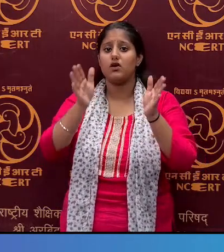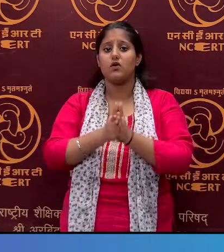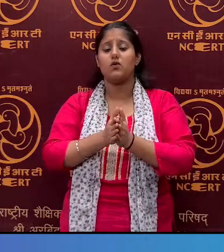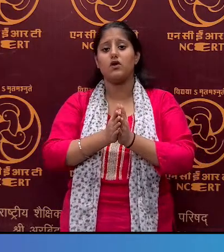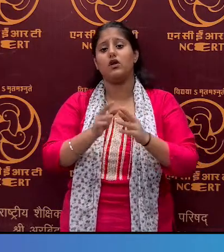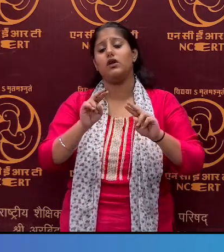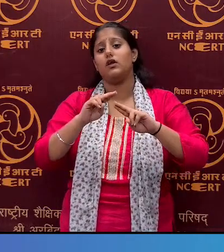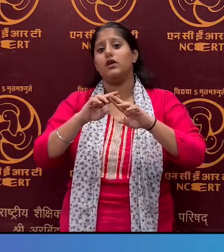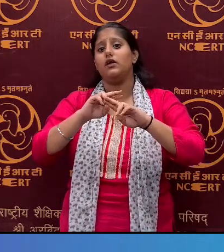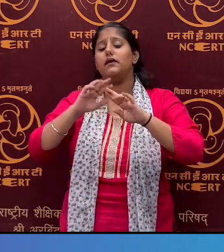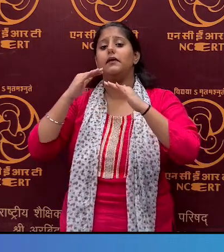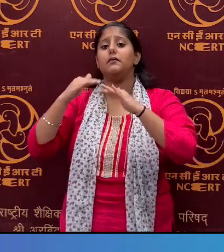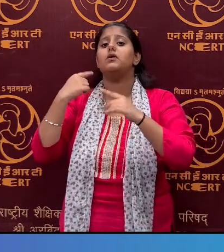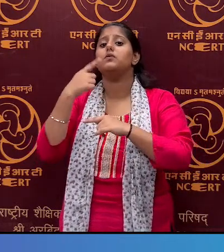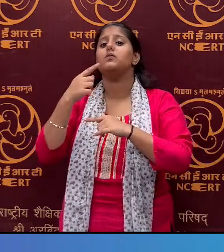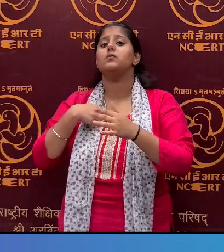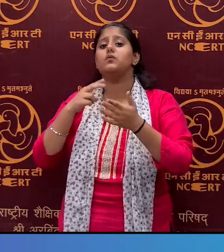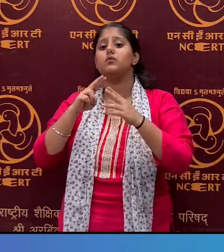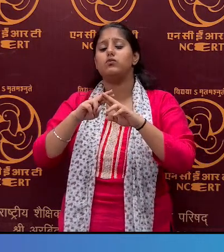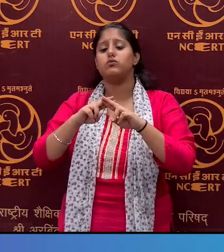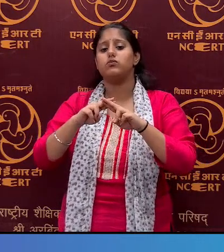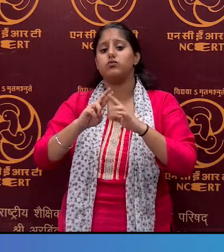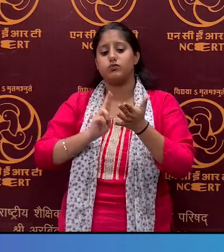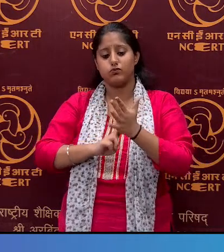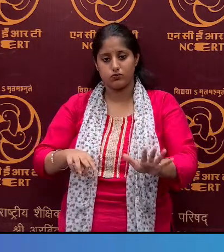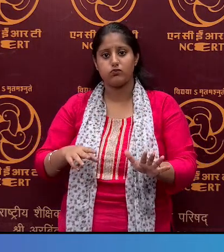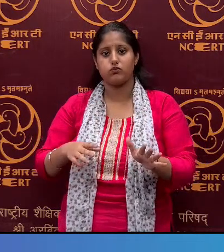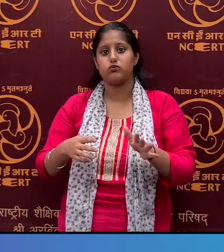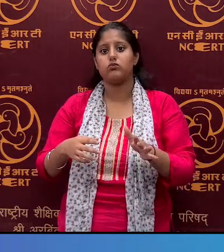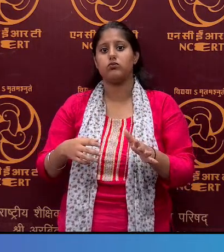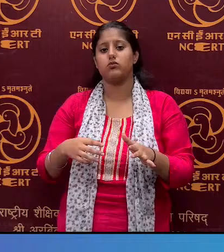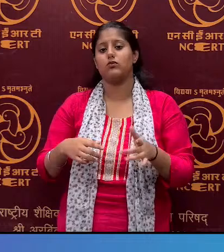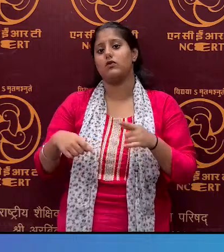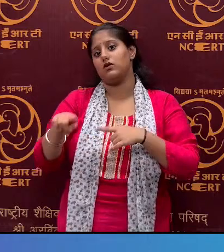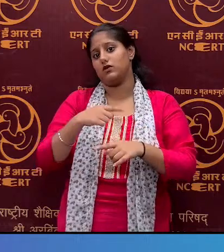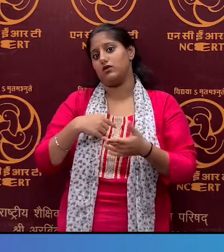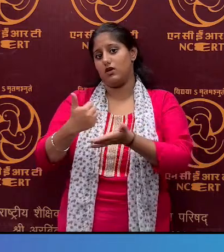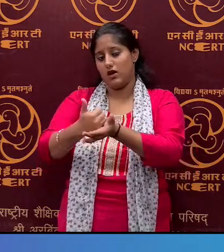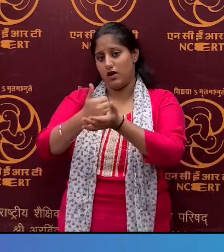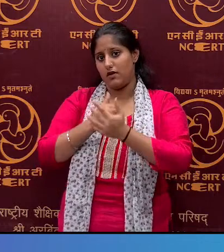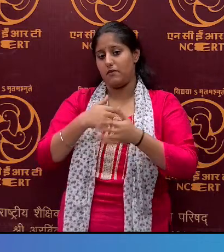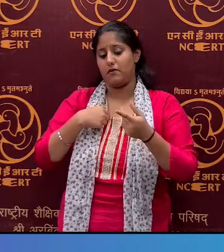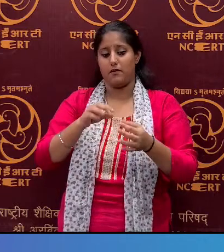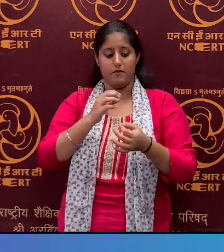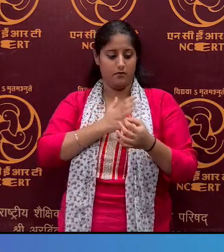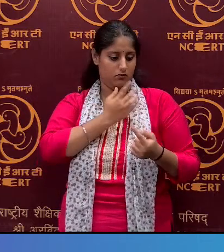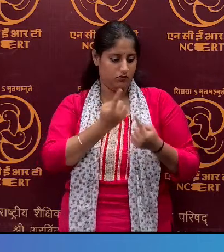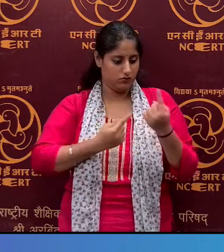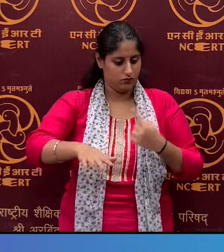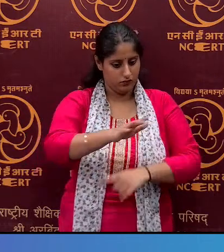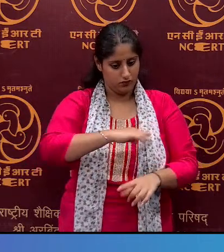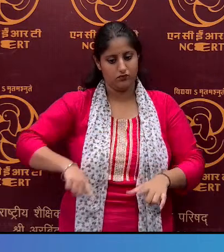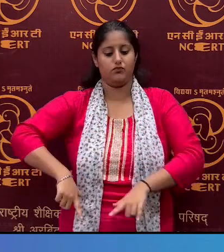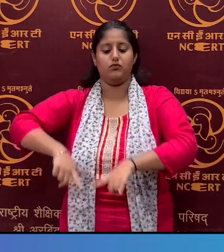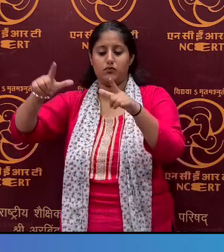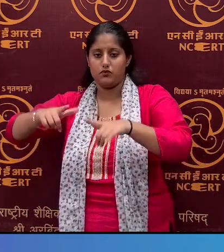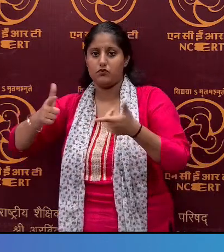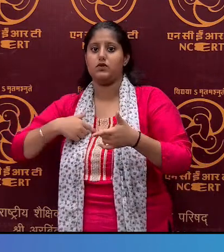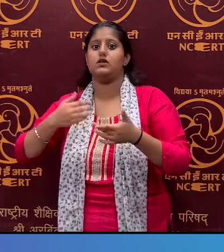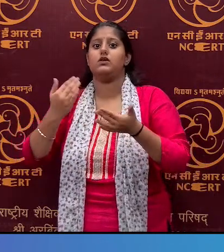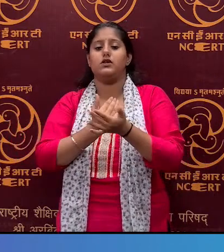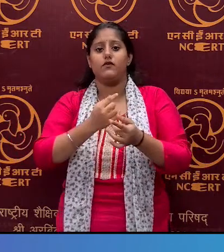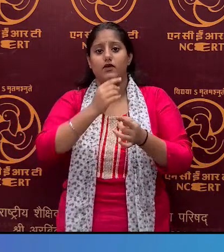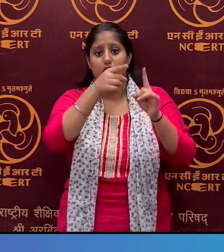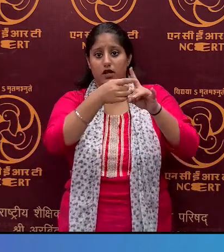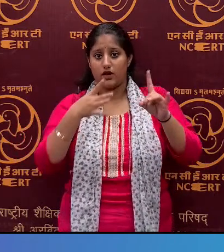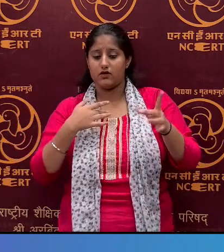in the forest area only. We can help by using clean energy, planting trees, saving electricity and water,